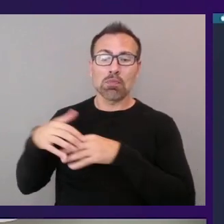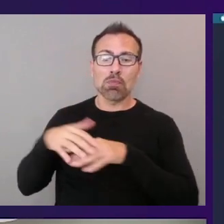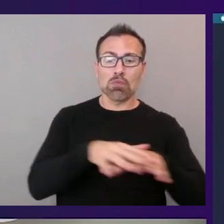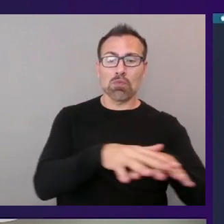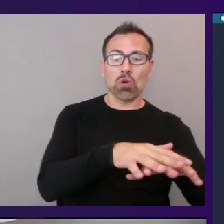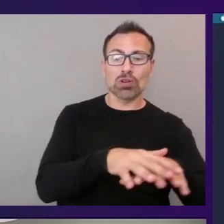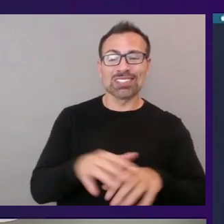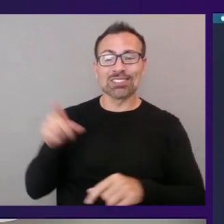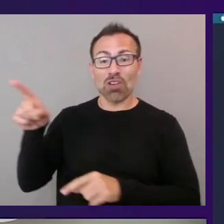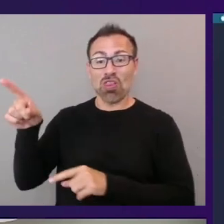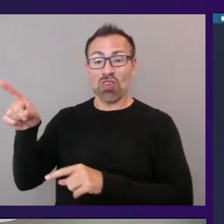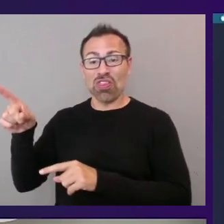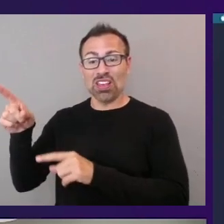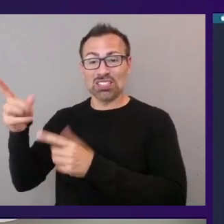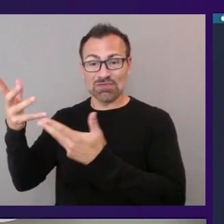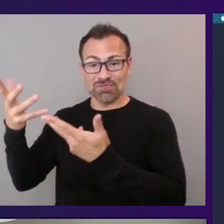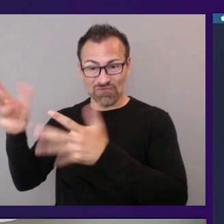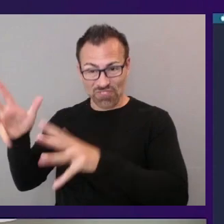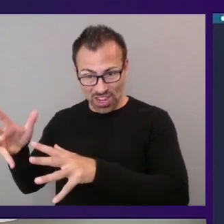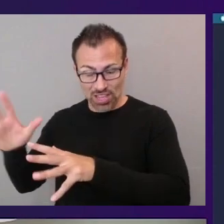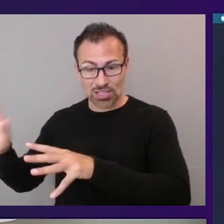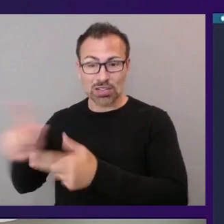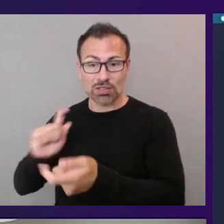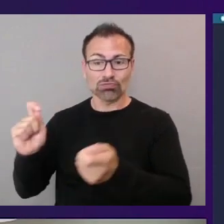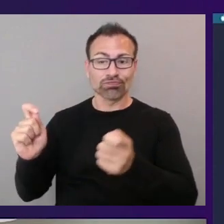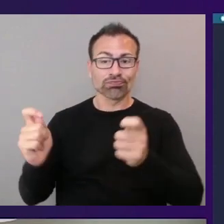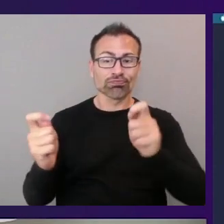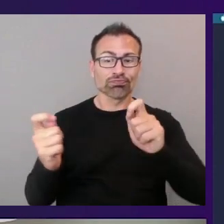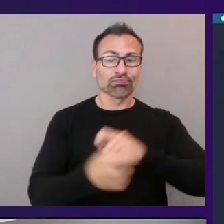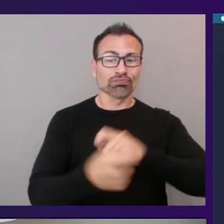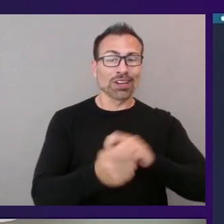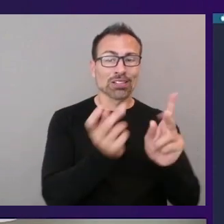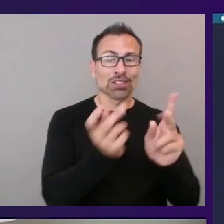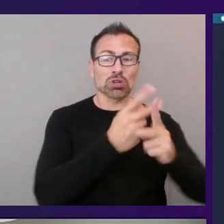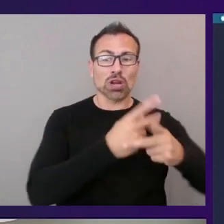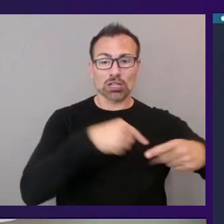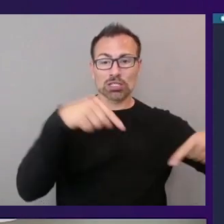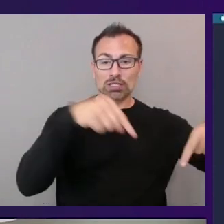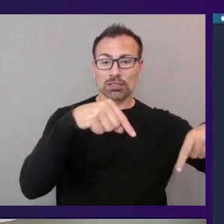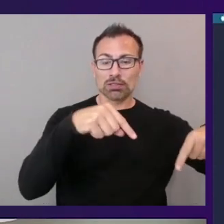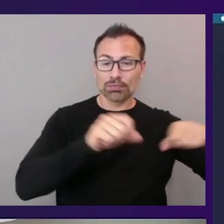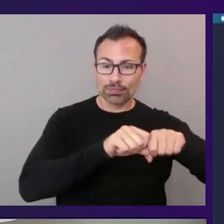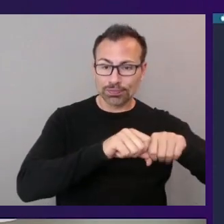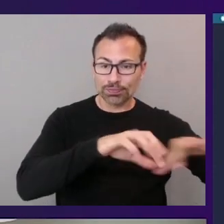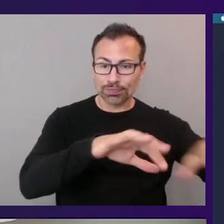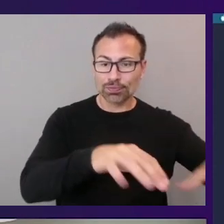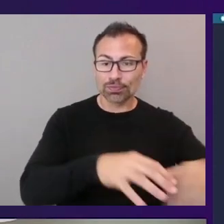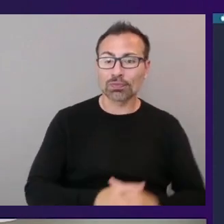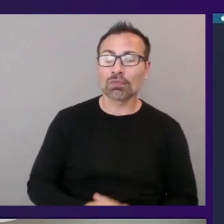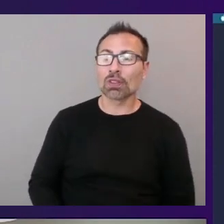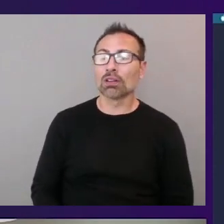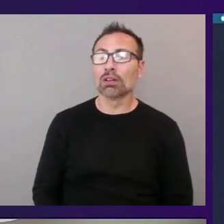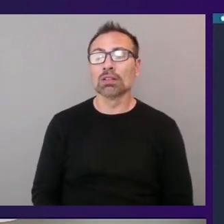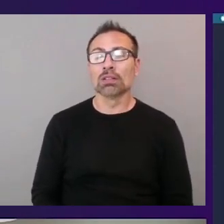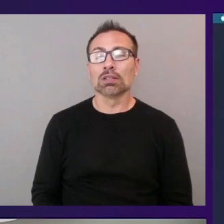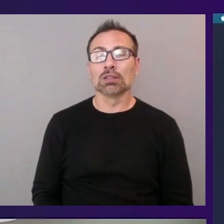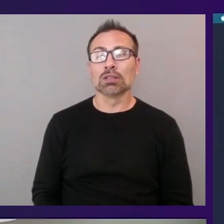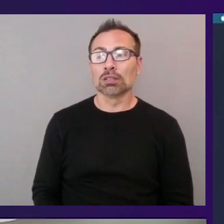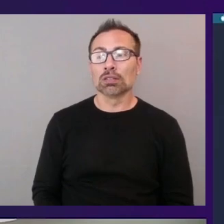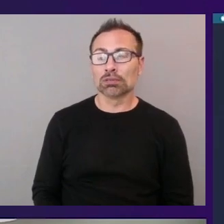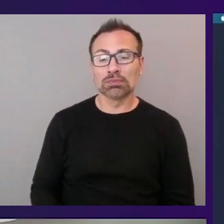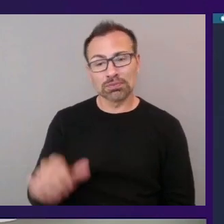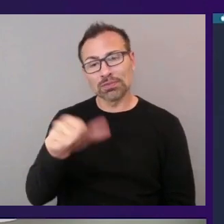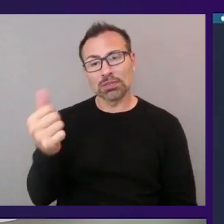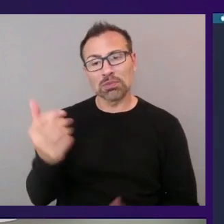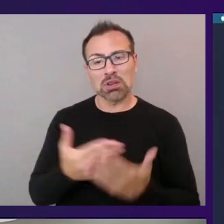and deploy those changes into production for you automatically. There's a ton of other stuff you can do as well. So